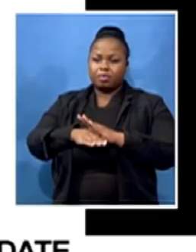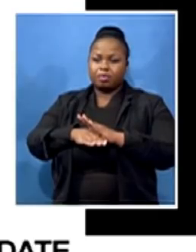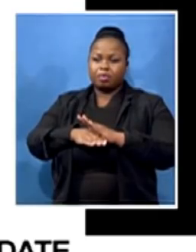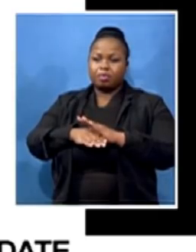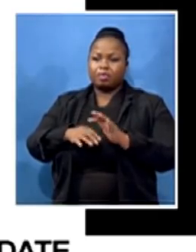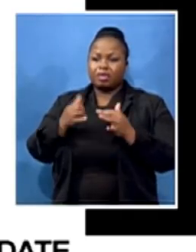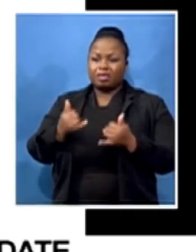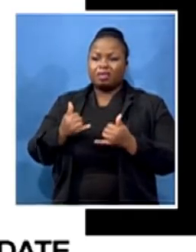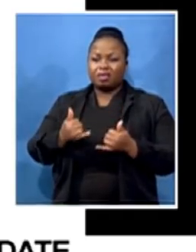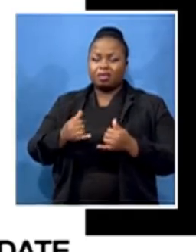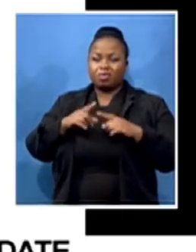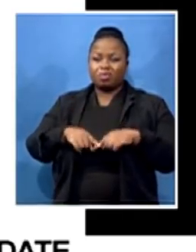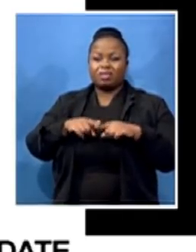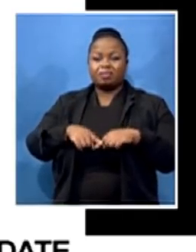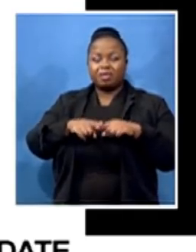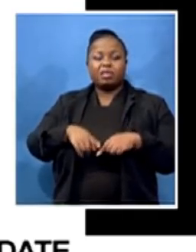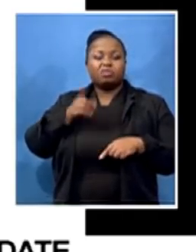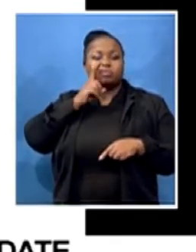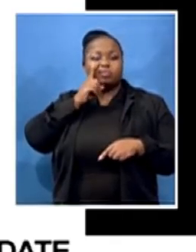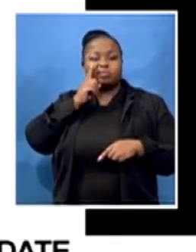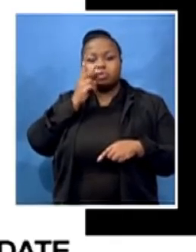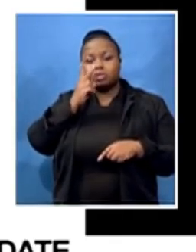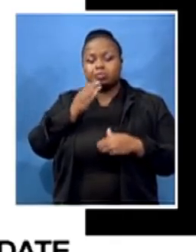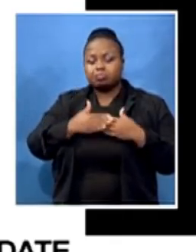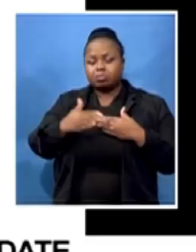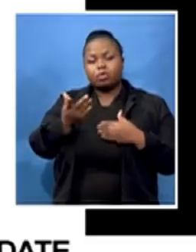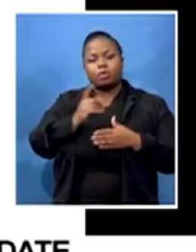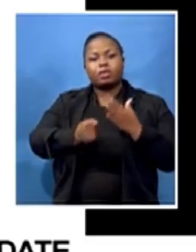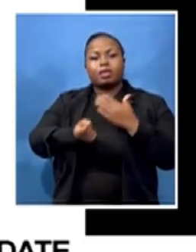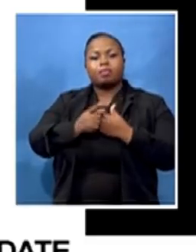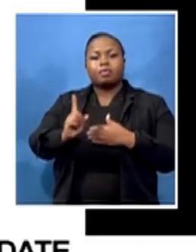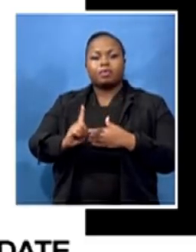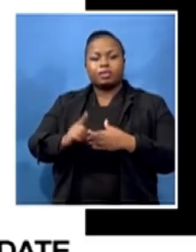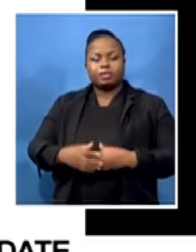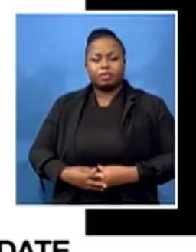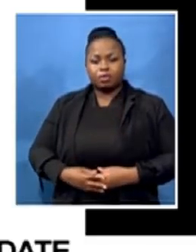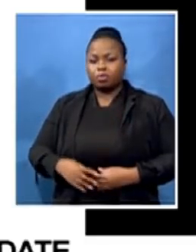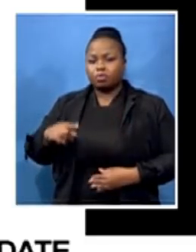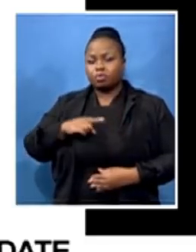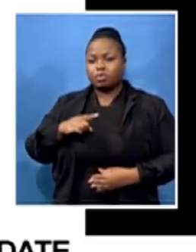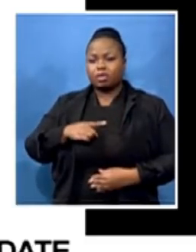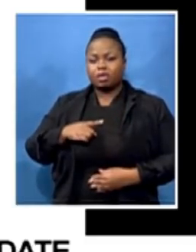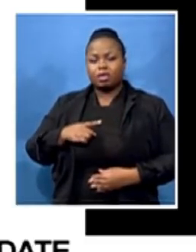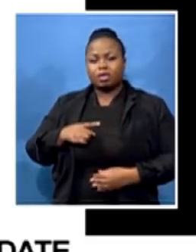Whilst the revenue of municipalities has declined, the demand for infrastructure